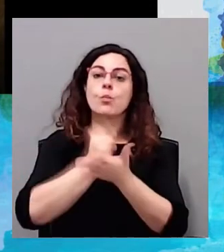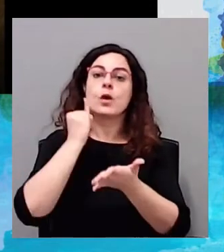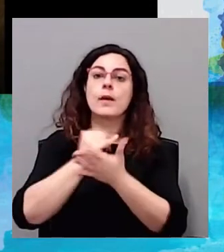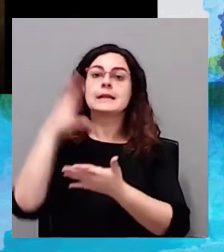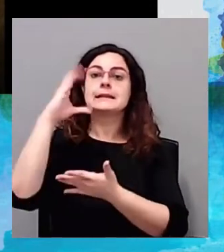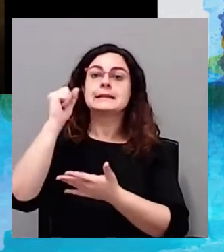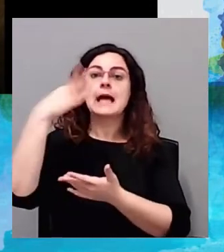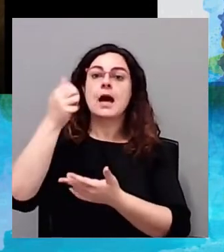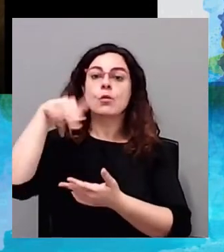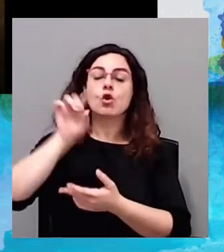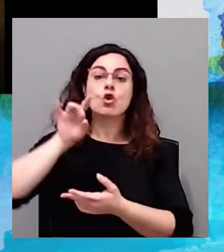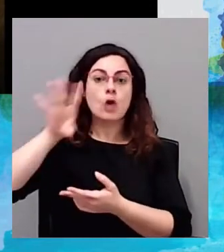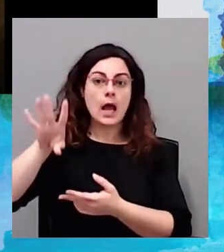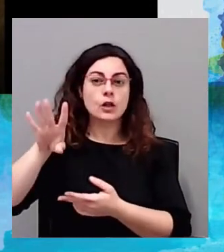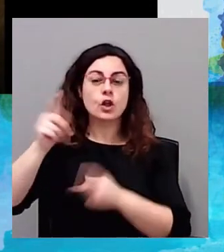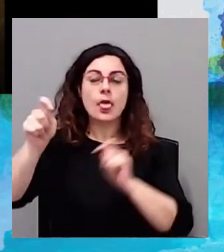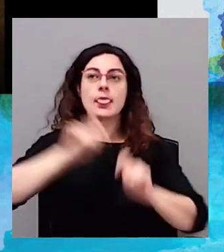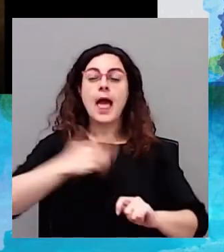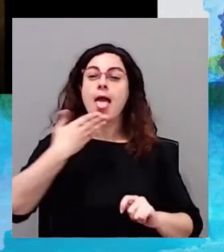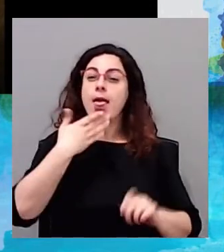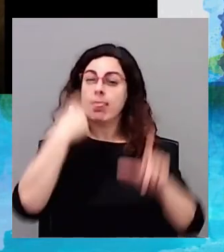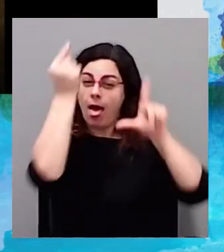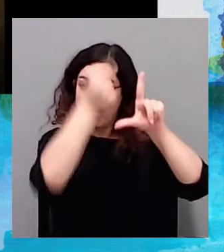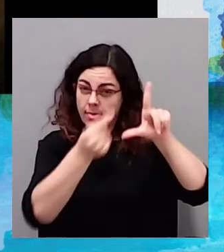and with carbon-14 techniques,